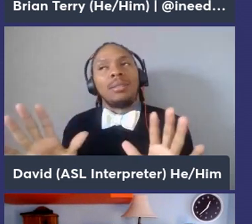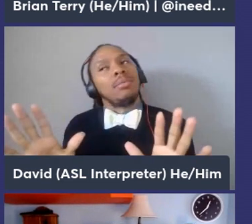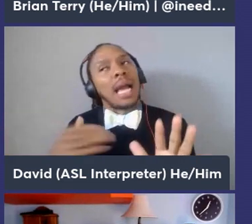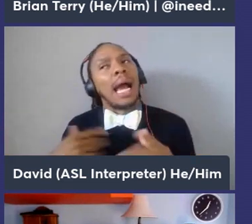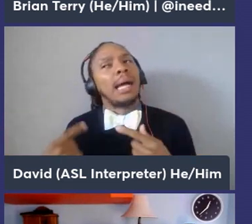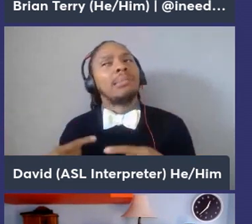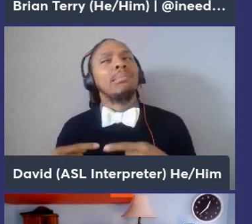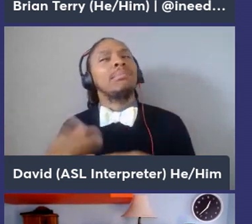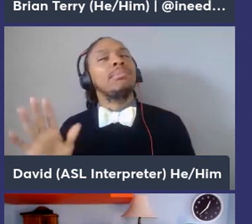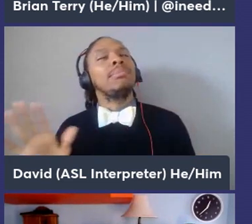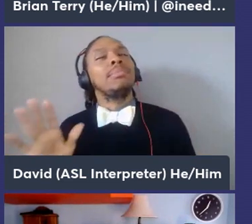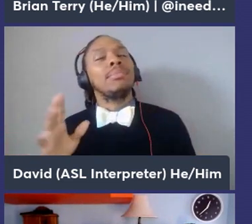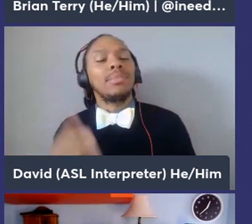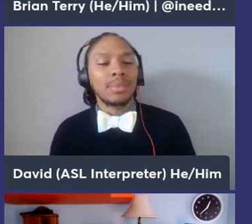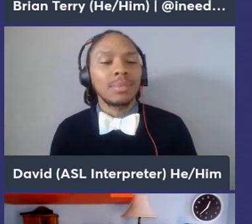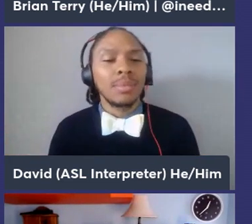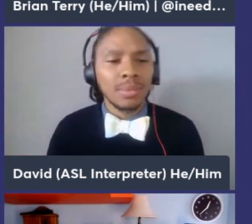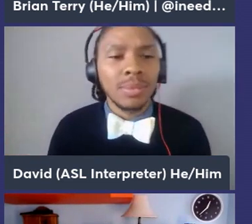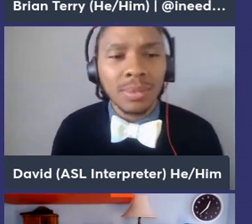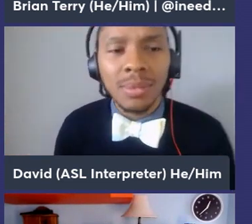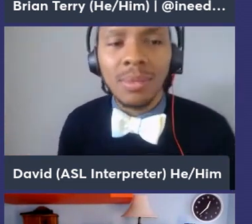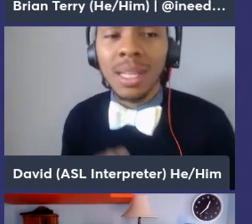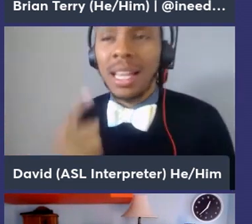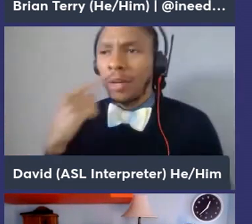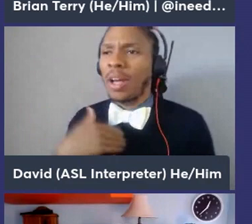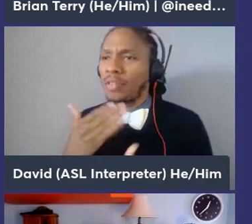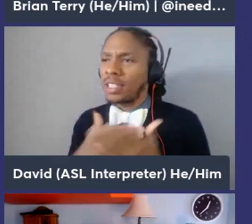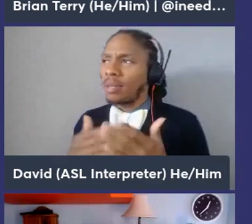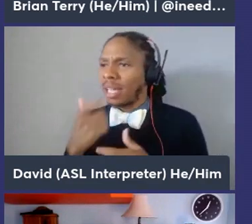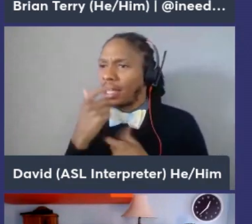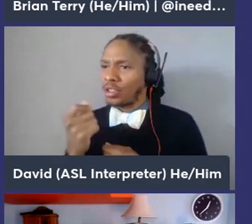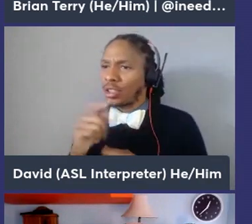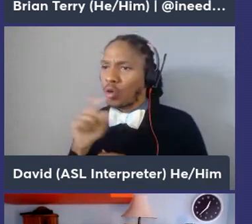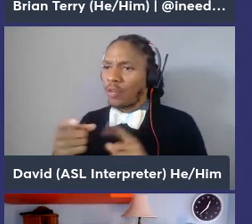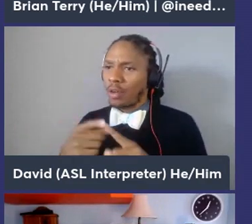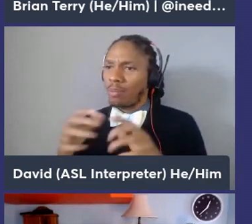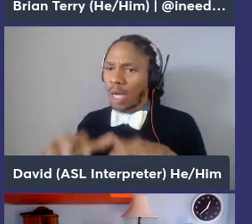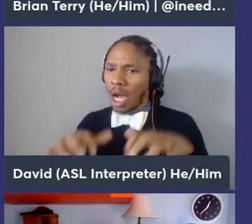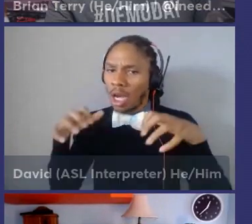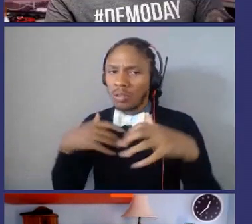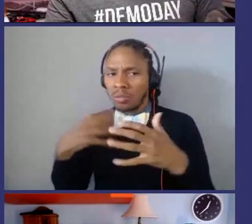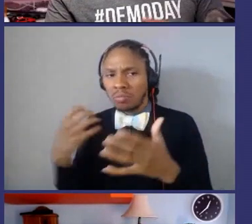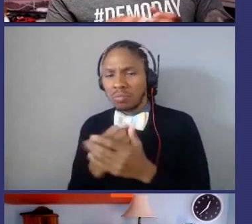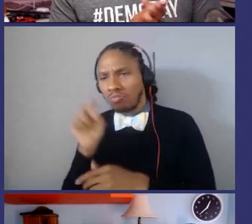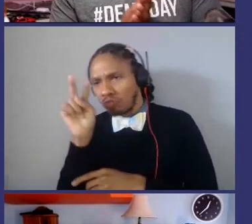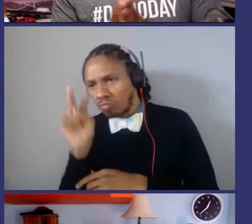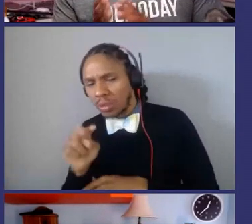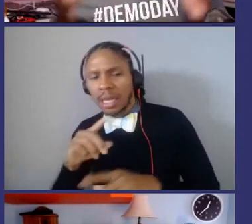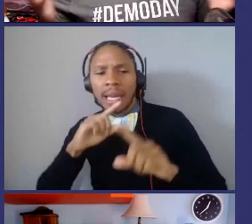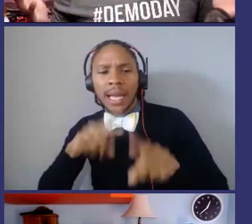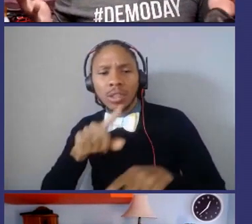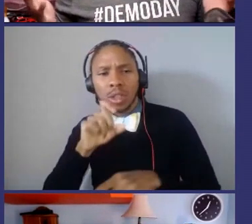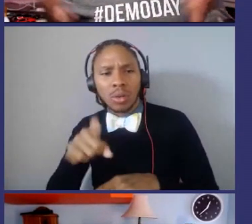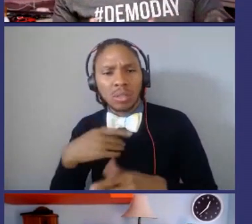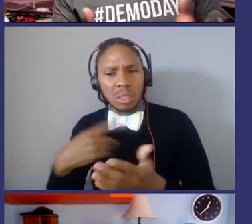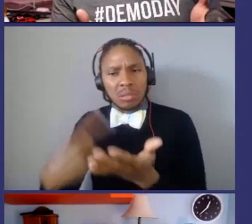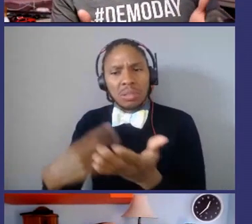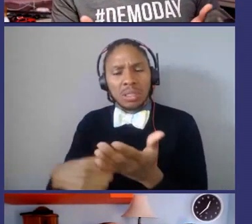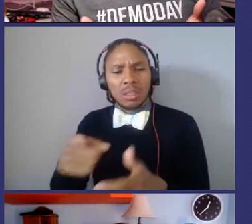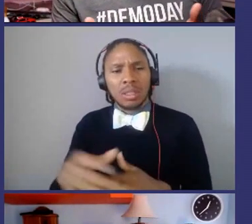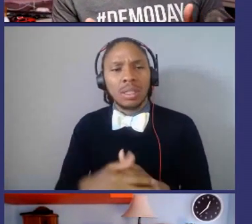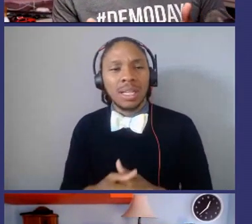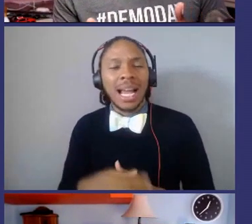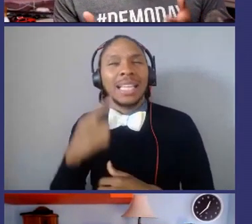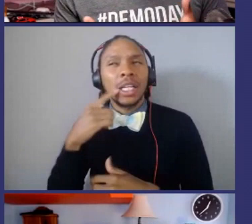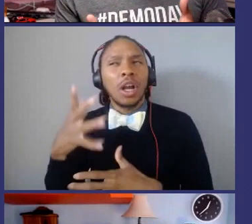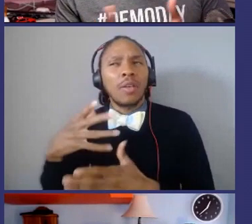pretty much. So I think we've got some interesting questions from our audience. I guess we'll take a few minutes and answer, and we can talk about those. So I think you